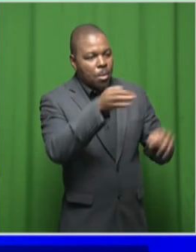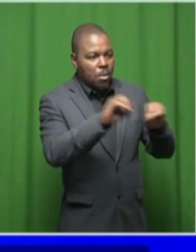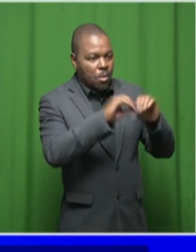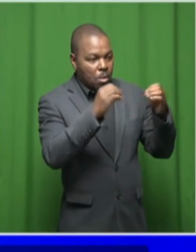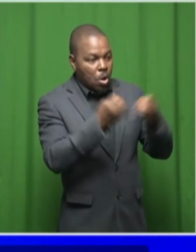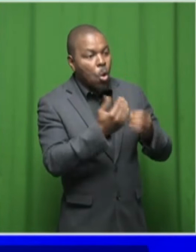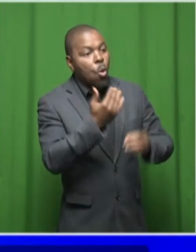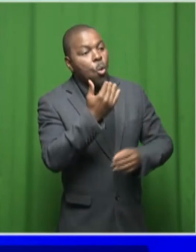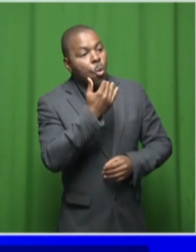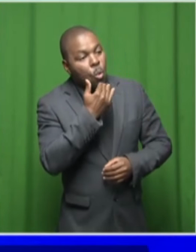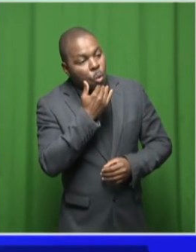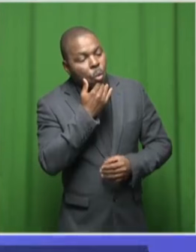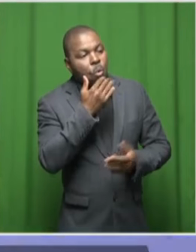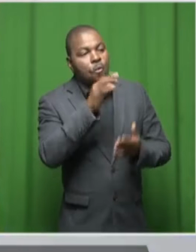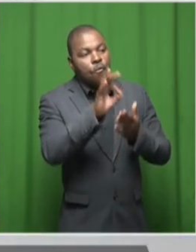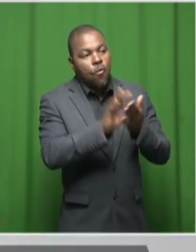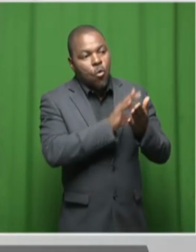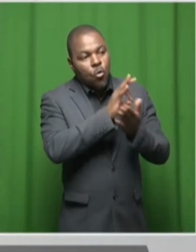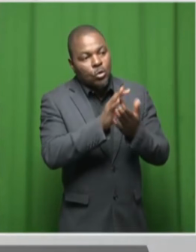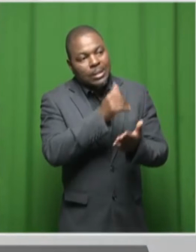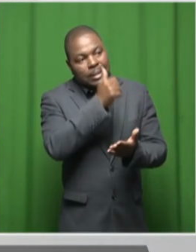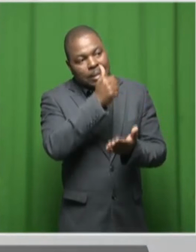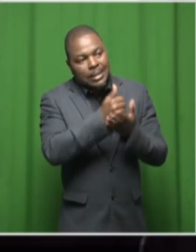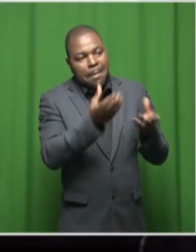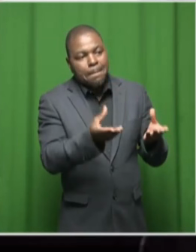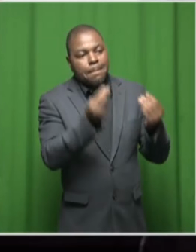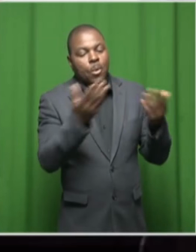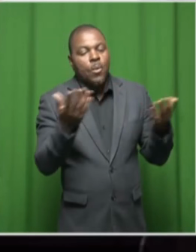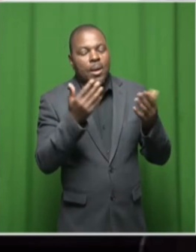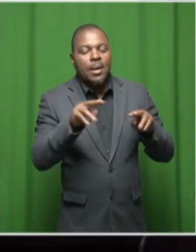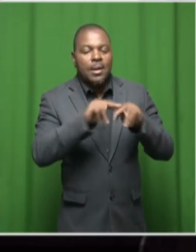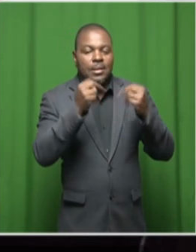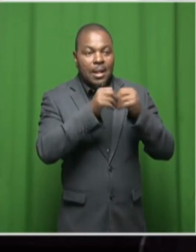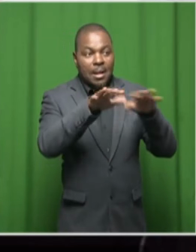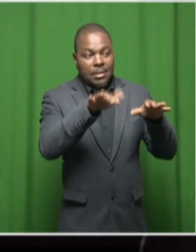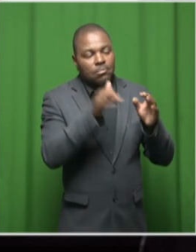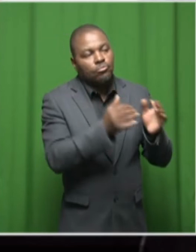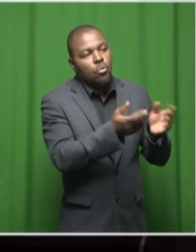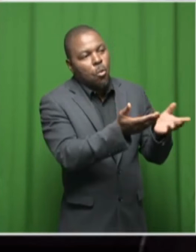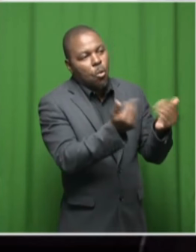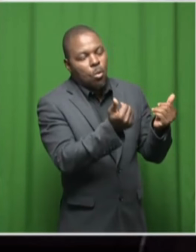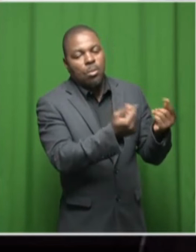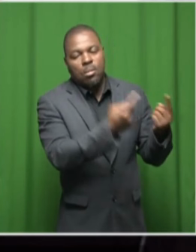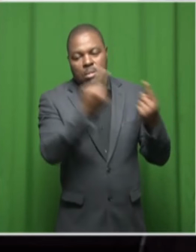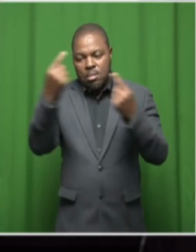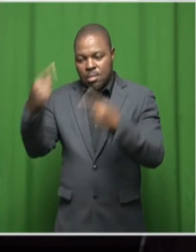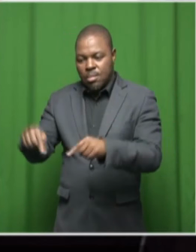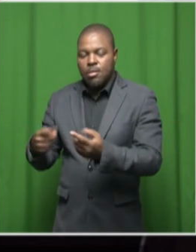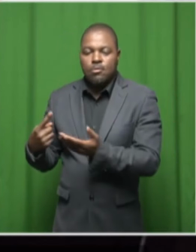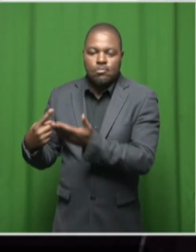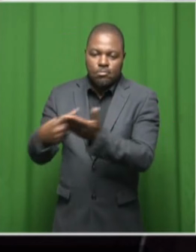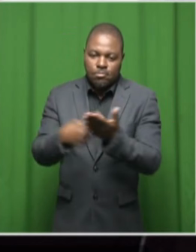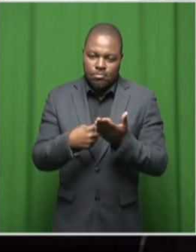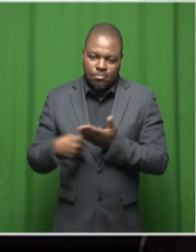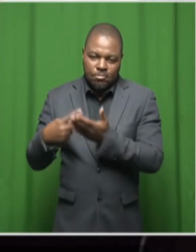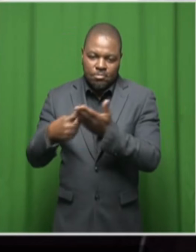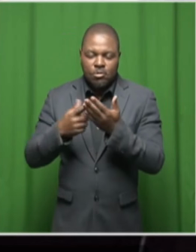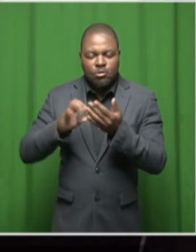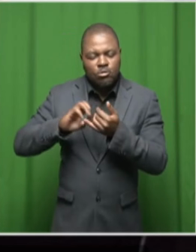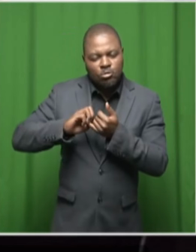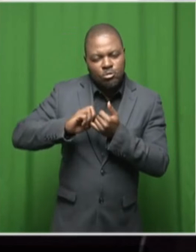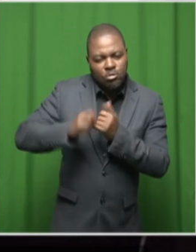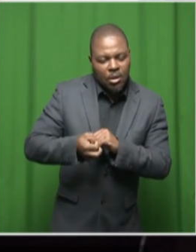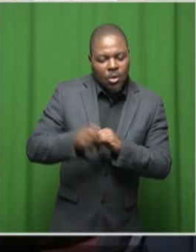that have managed to secure seats in the National Assembly to discussions in order to try and